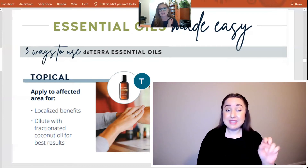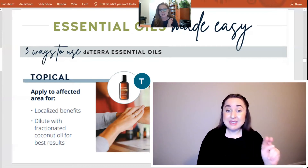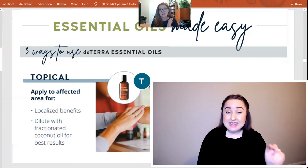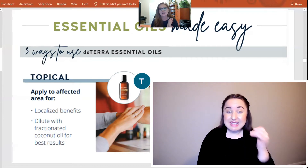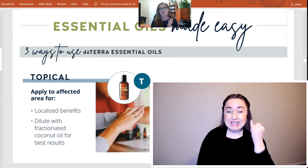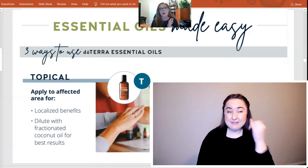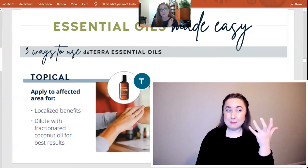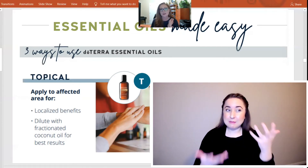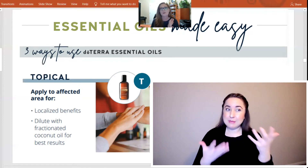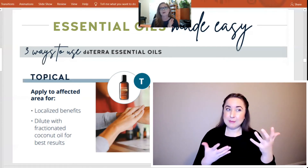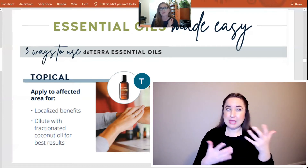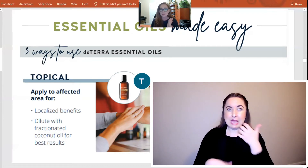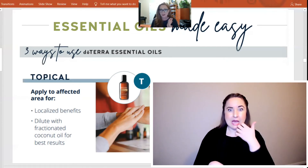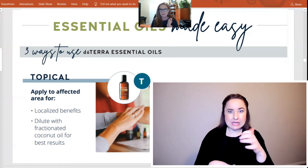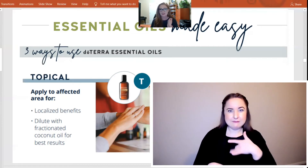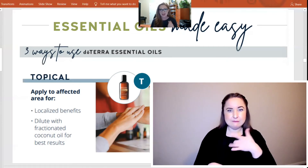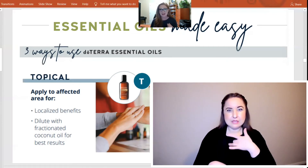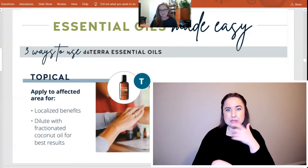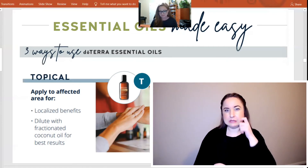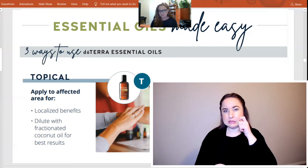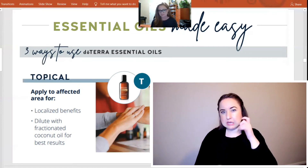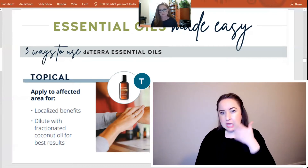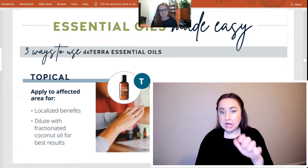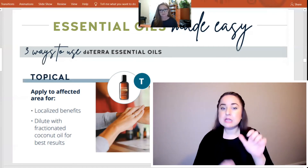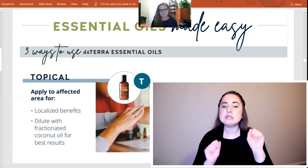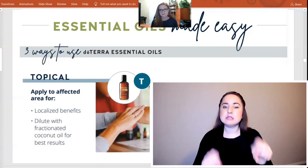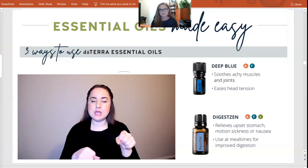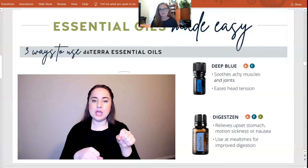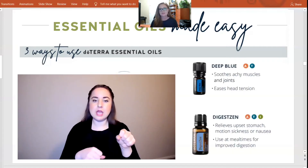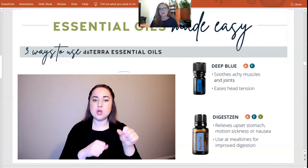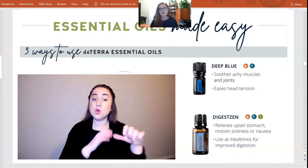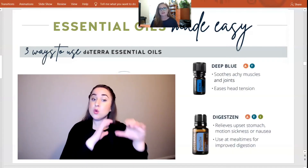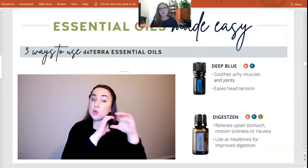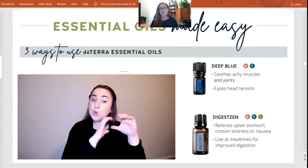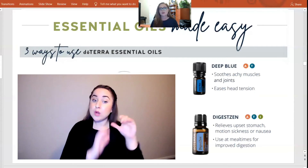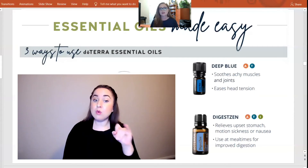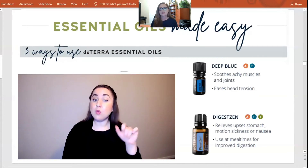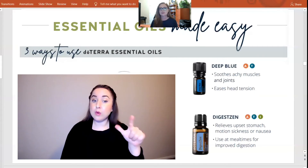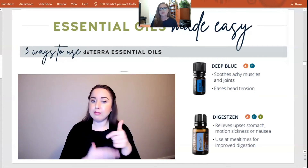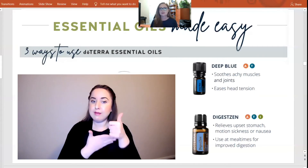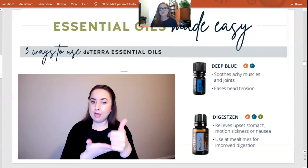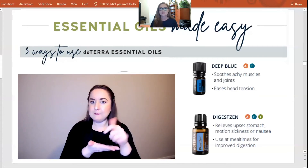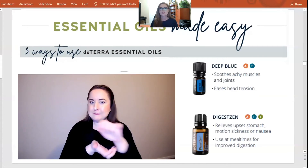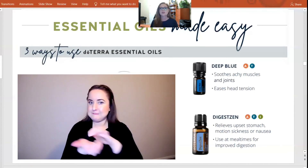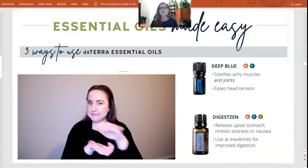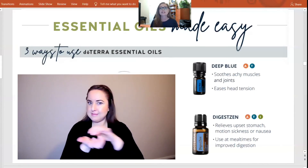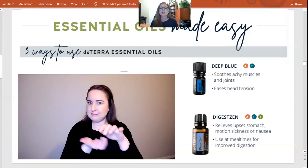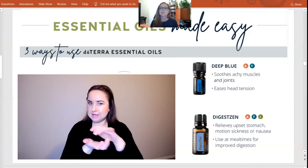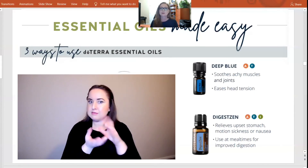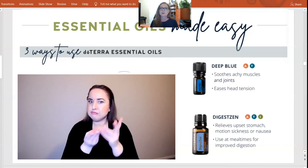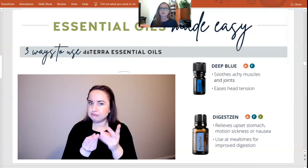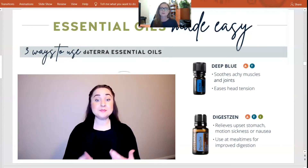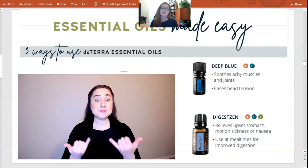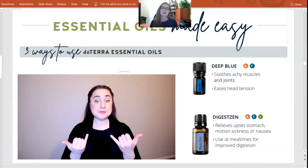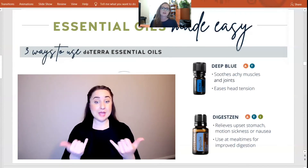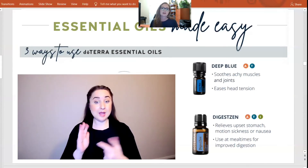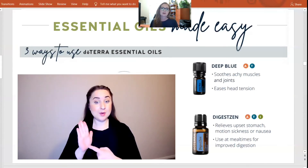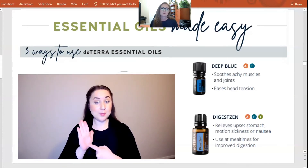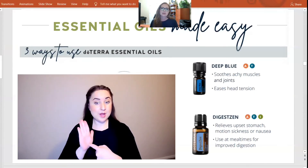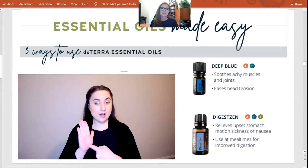skin. Coconut oil will help with that. So we're going to be featuring deep blue,